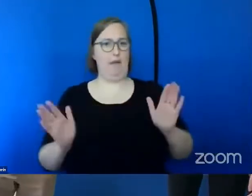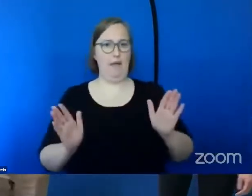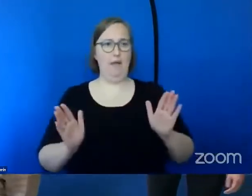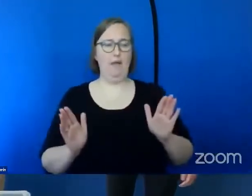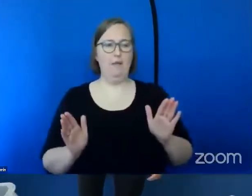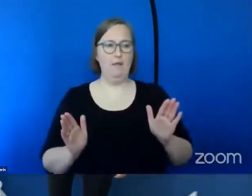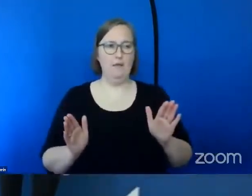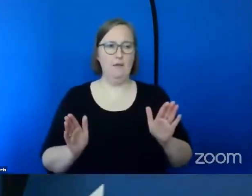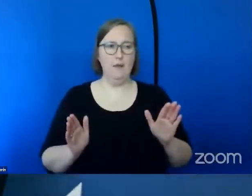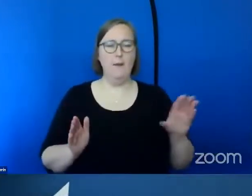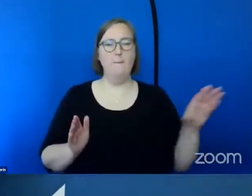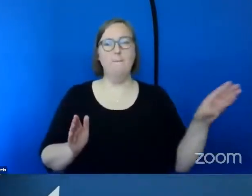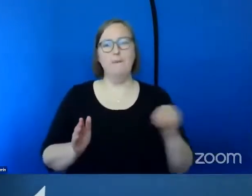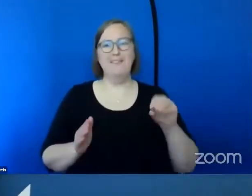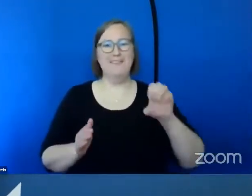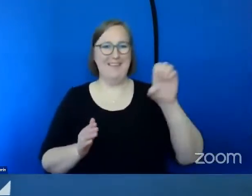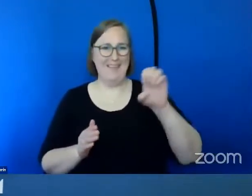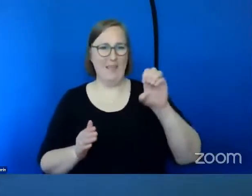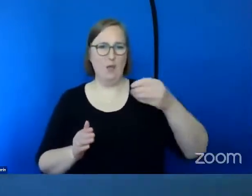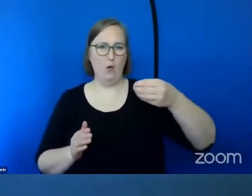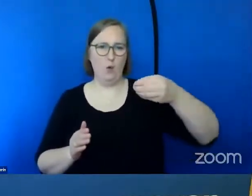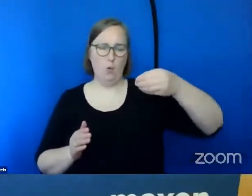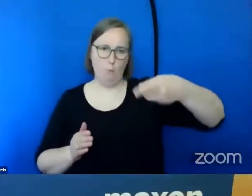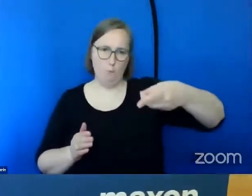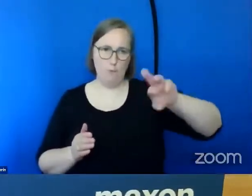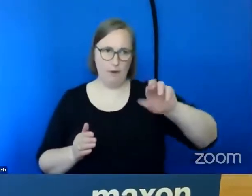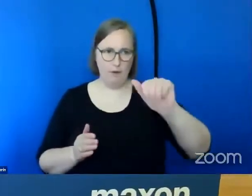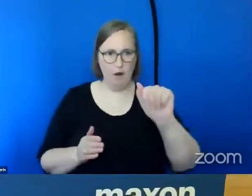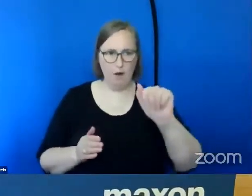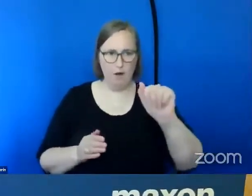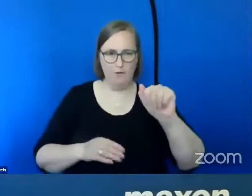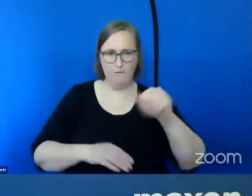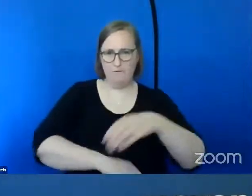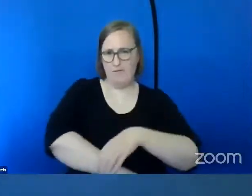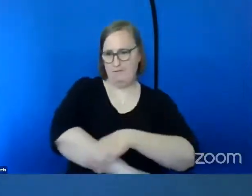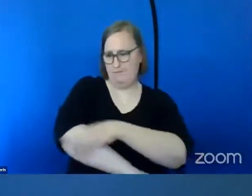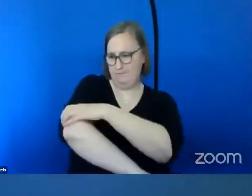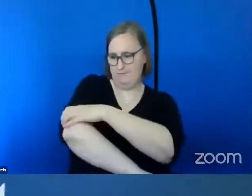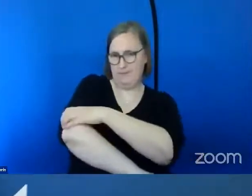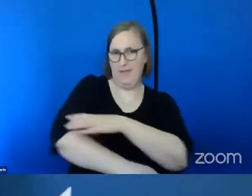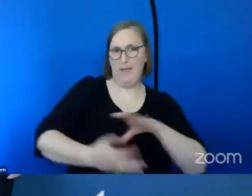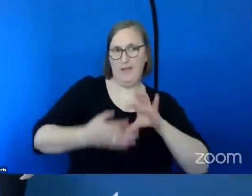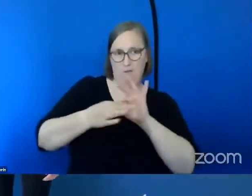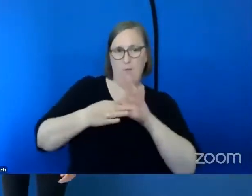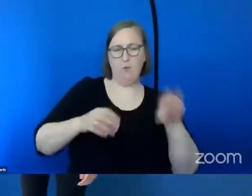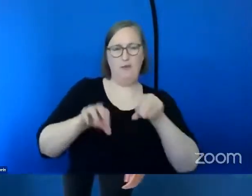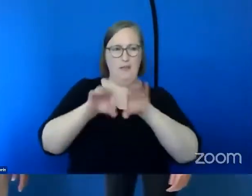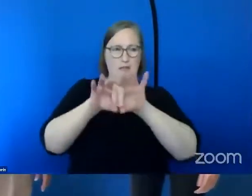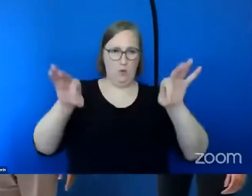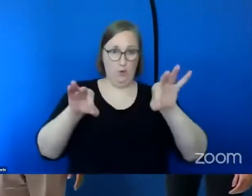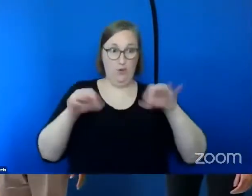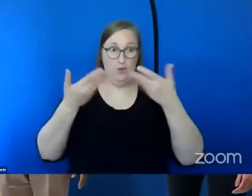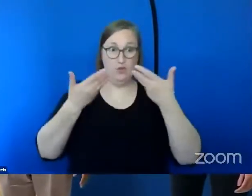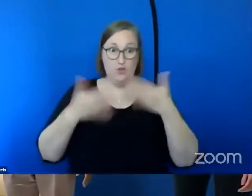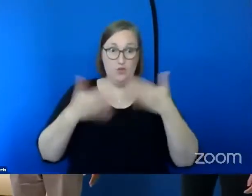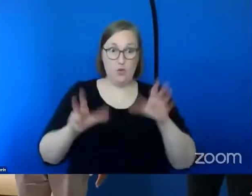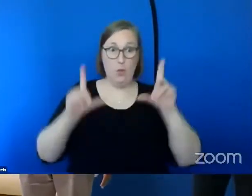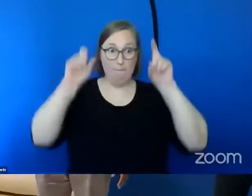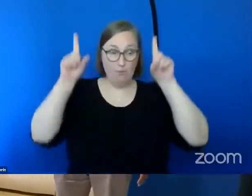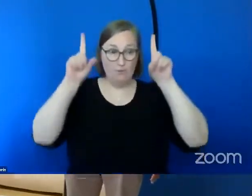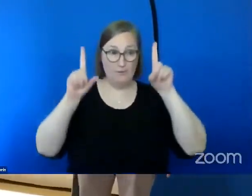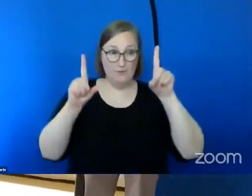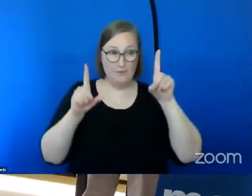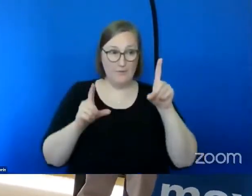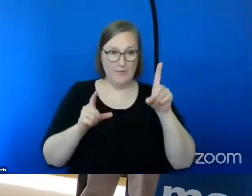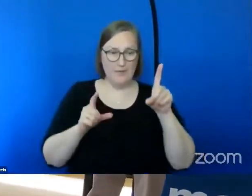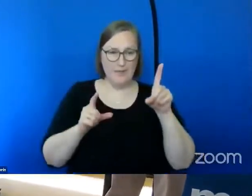course. Turning the box, he's got to watch that marble very carefully. A quick flip, completely over. Smart move, good start, and